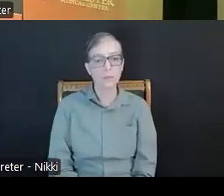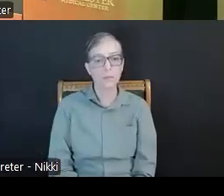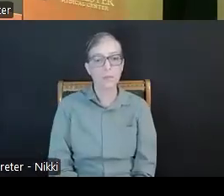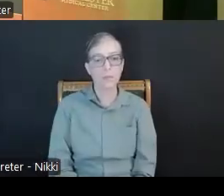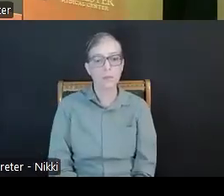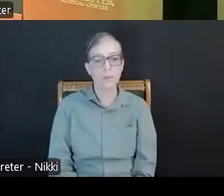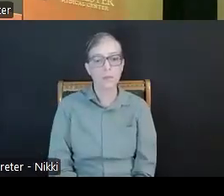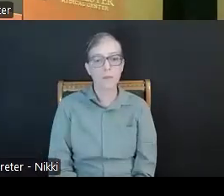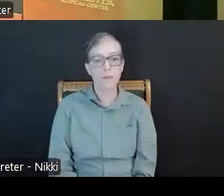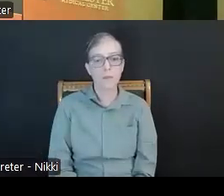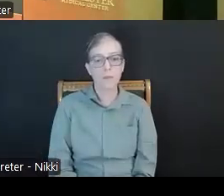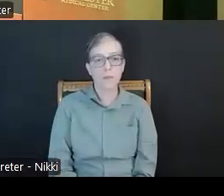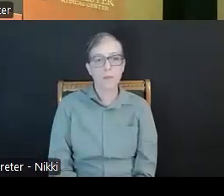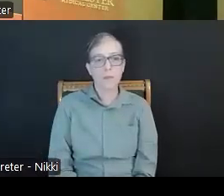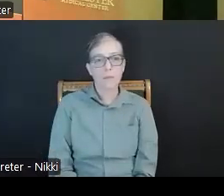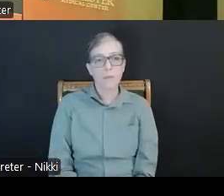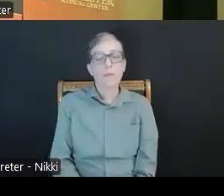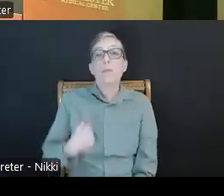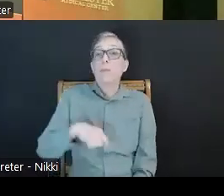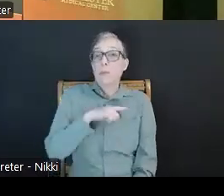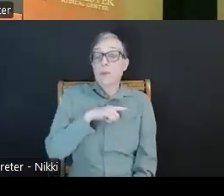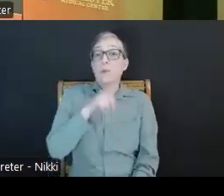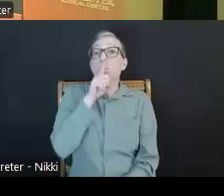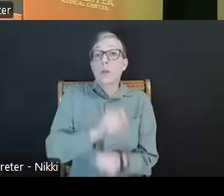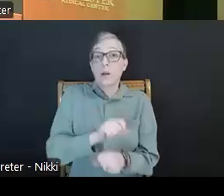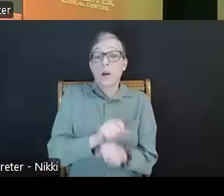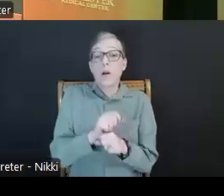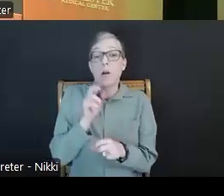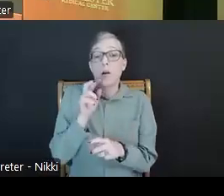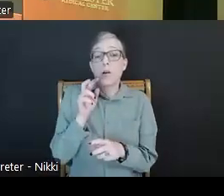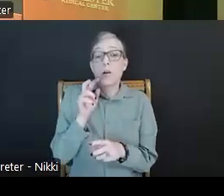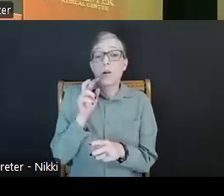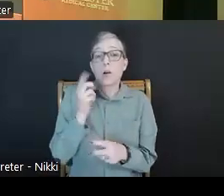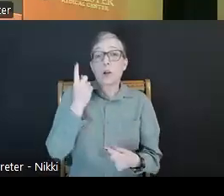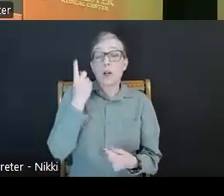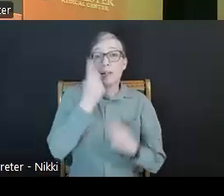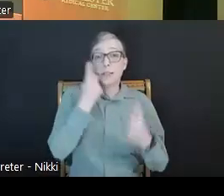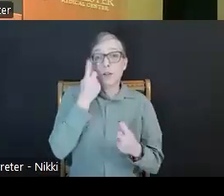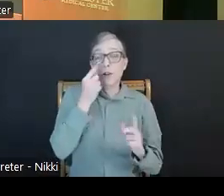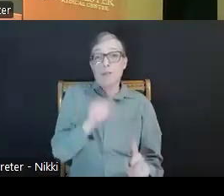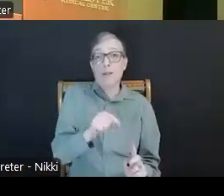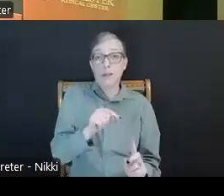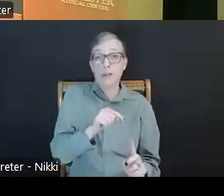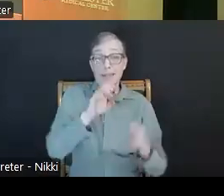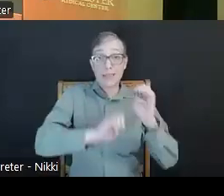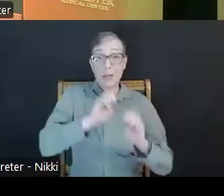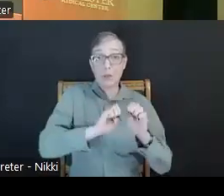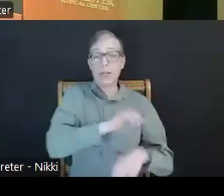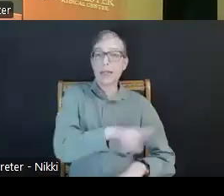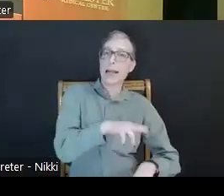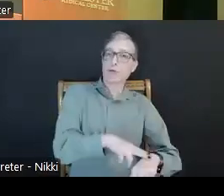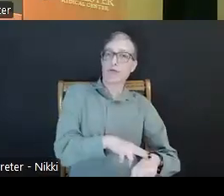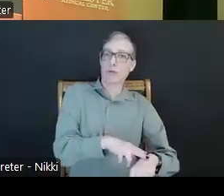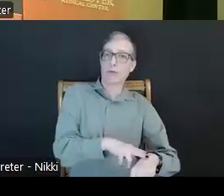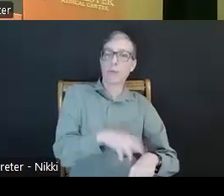that we are looking at this as essentially a natural experiment, because at Geisinger,